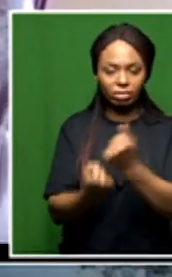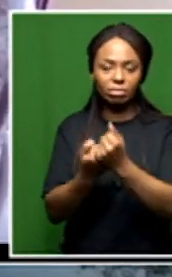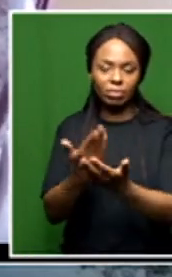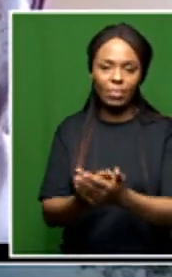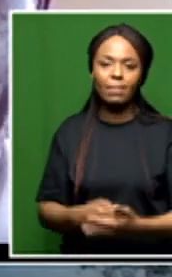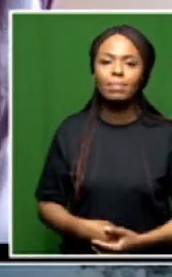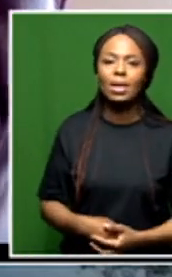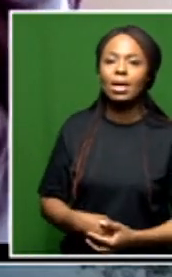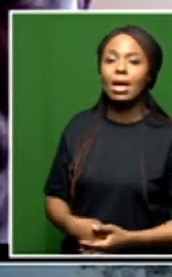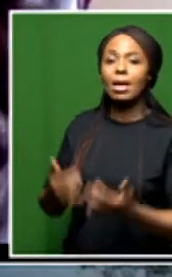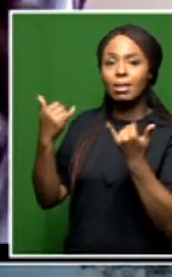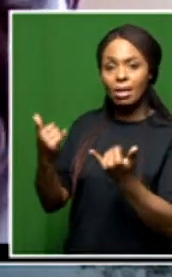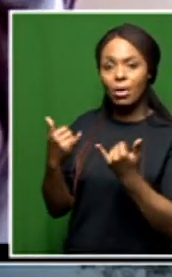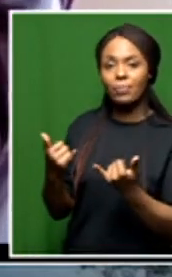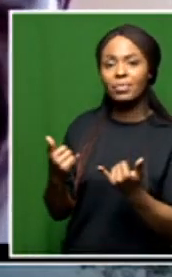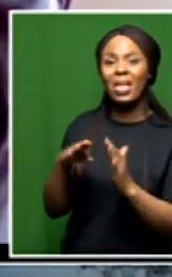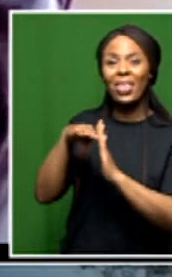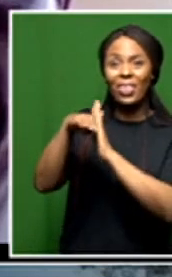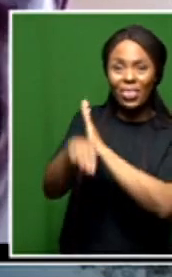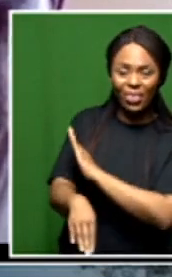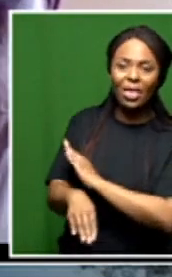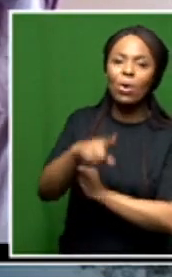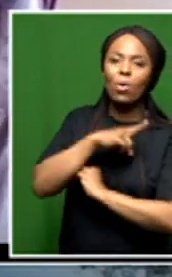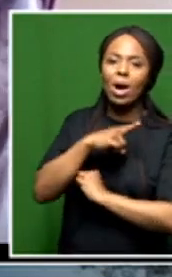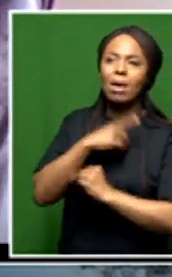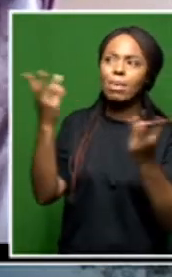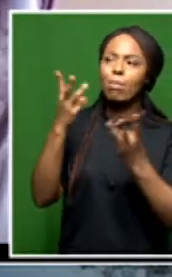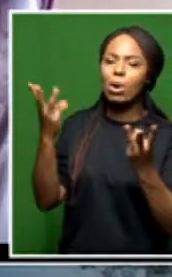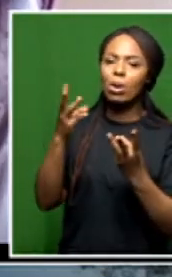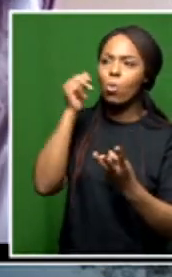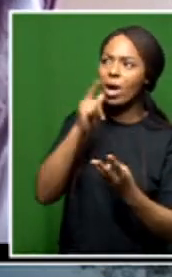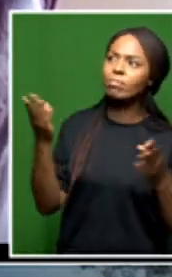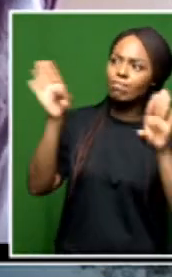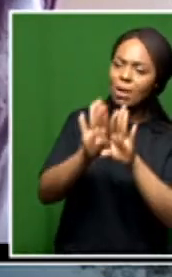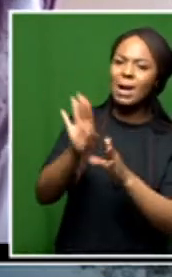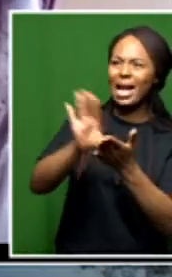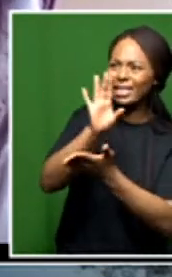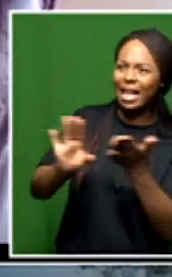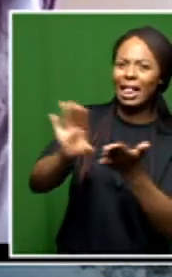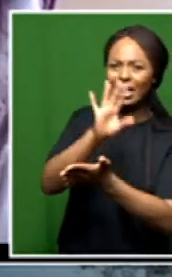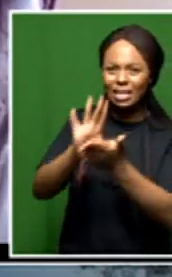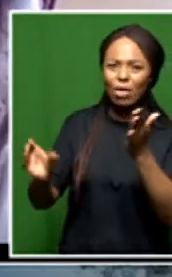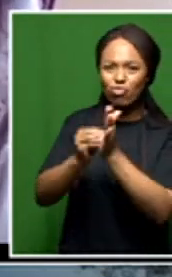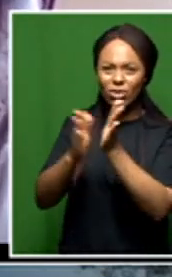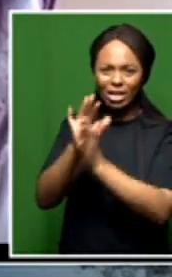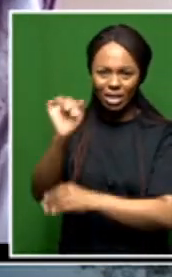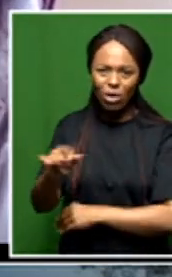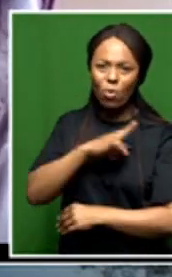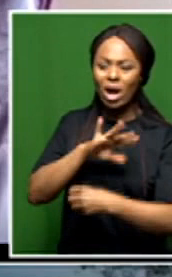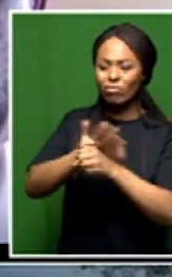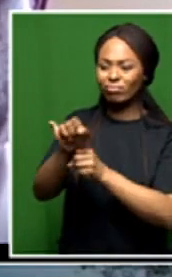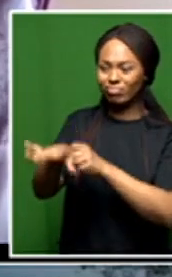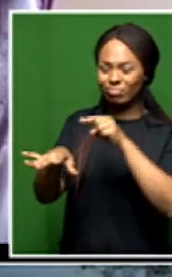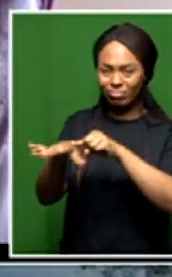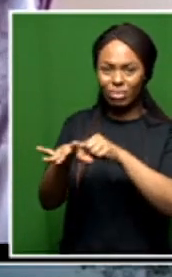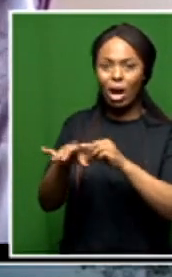the figures in losses that you've incurred as a result of the cancellations brought about by the discovery of this new Omicron variant, I